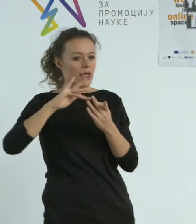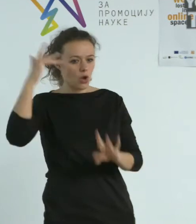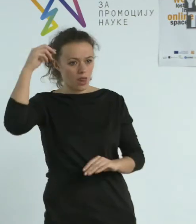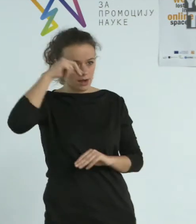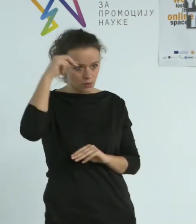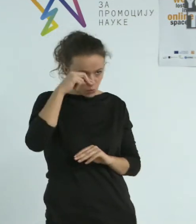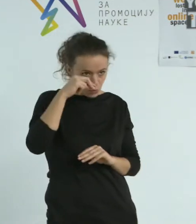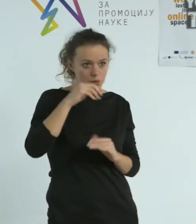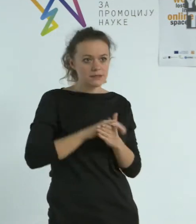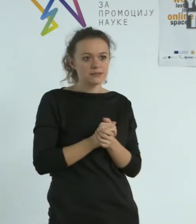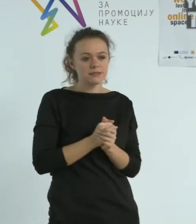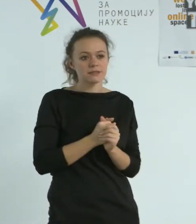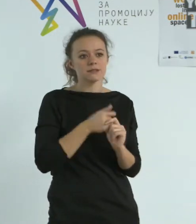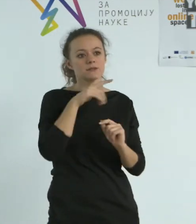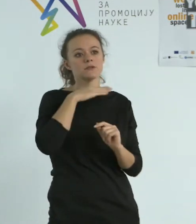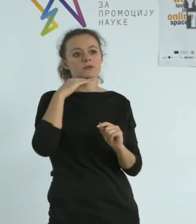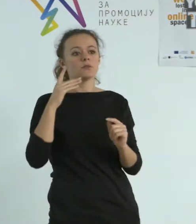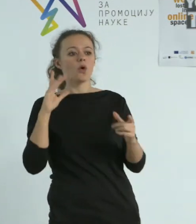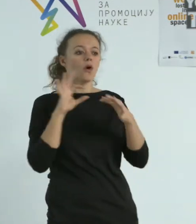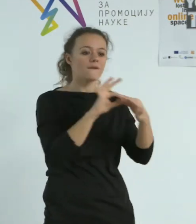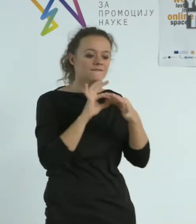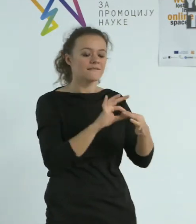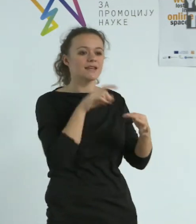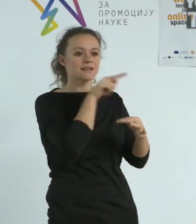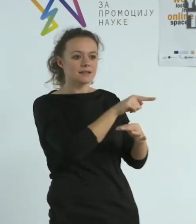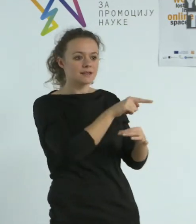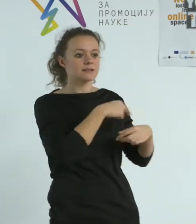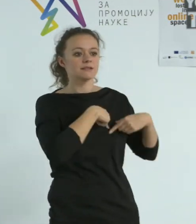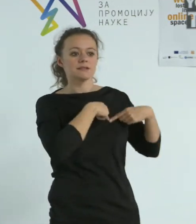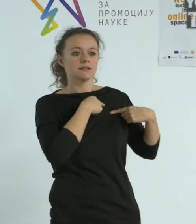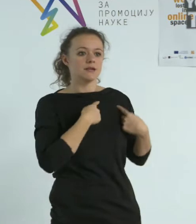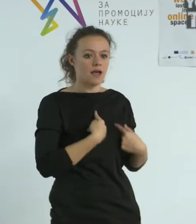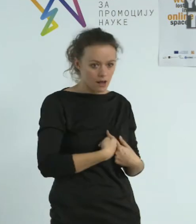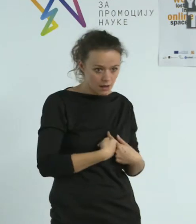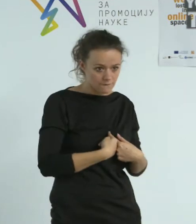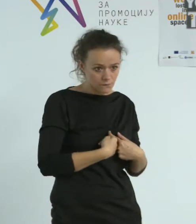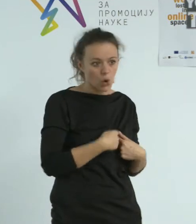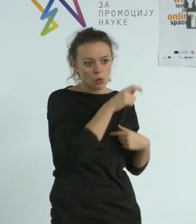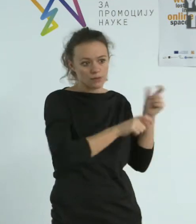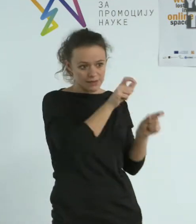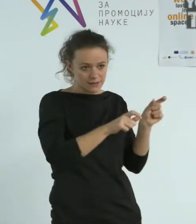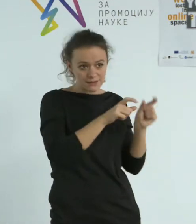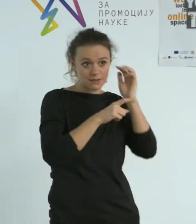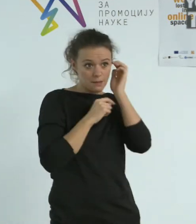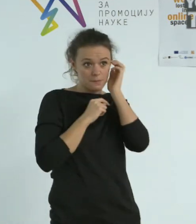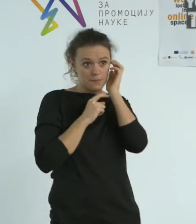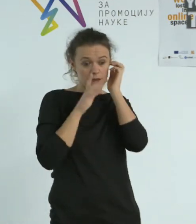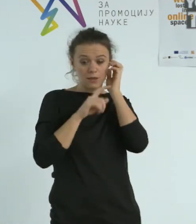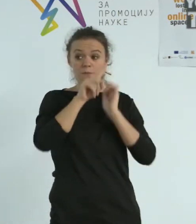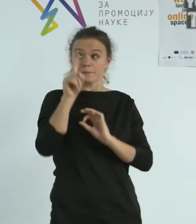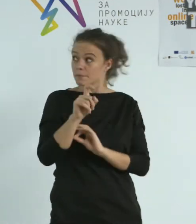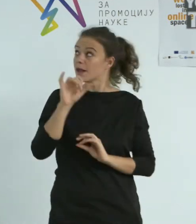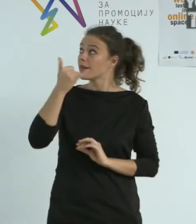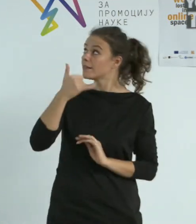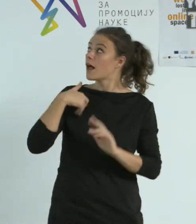more connected with volunteerism and youth activism. So it is also the question, can we